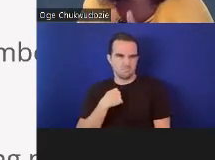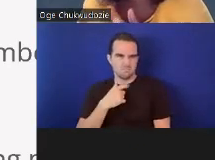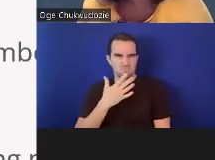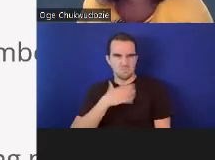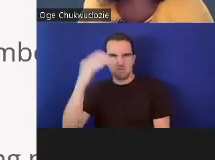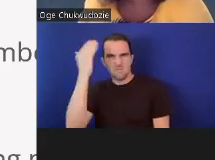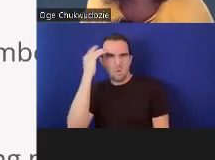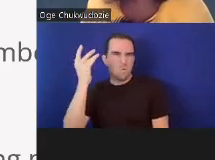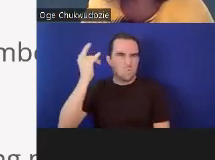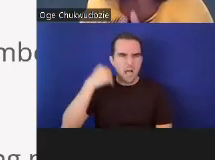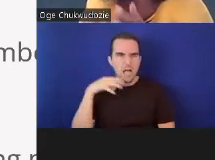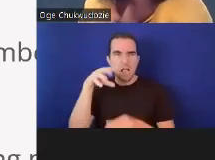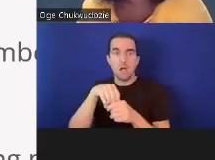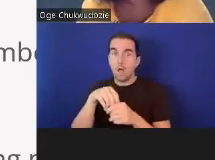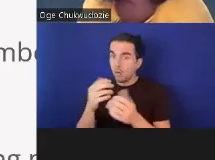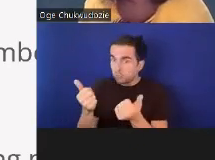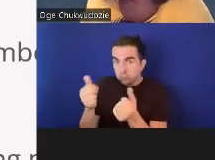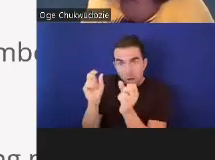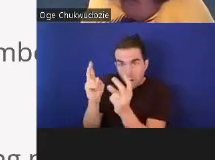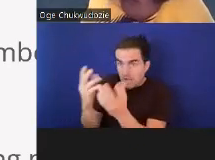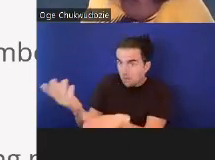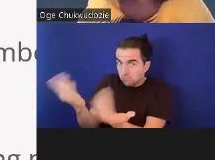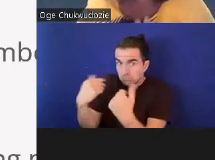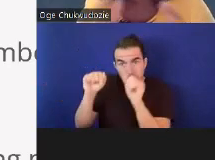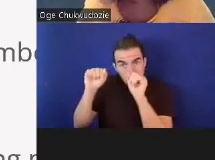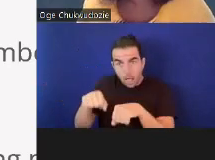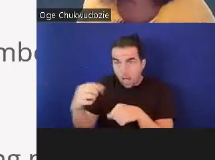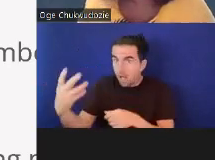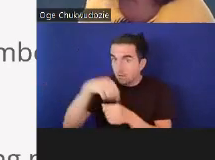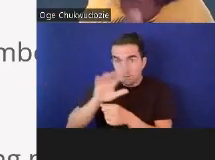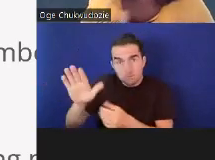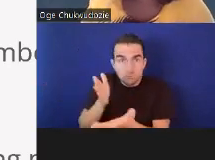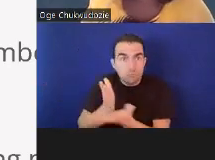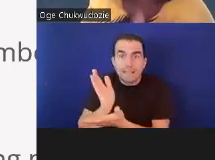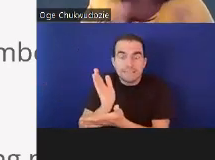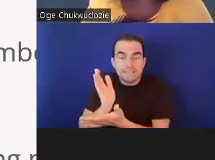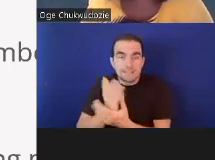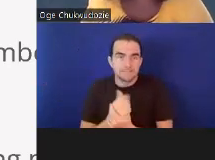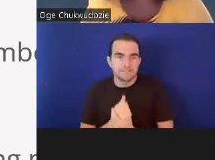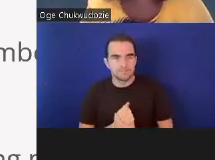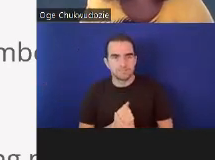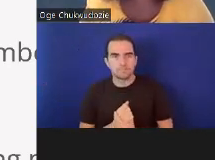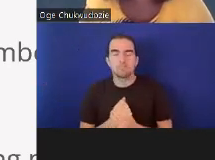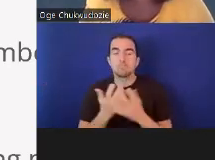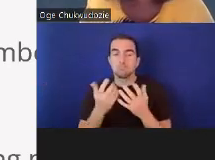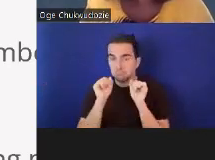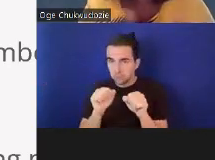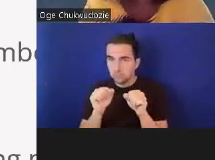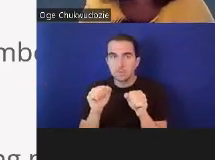they might be in a suggestion box. They will drop that question, or they might meet your staff and ask. Those are still part